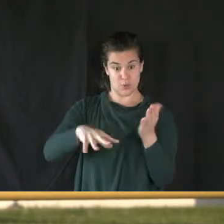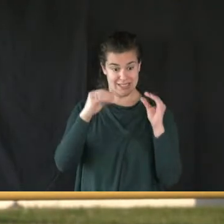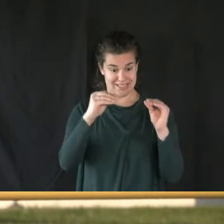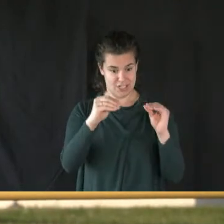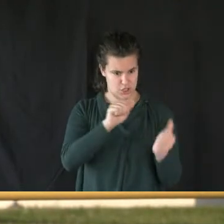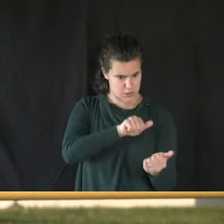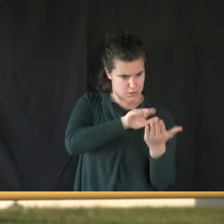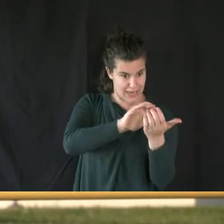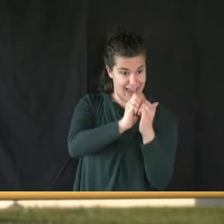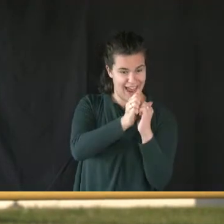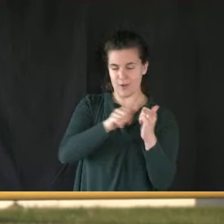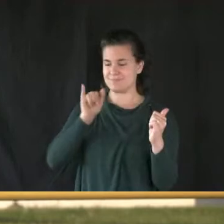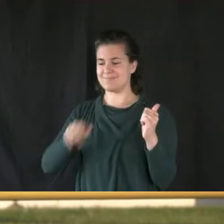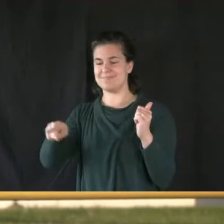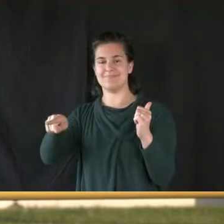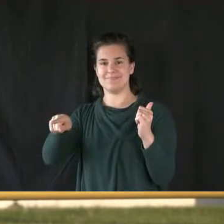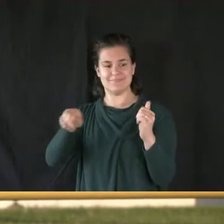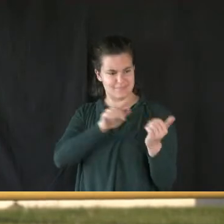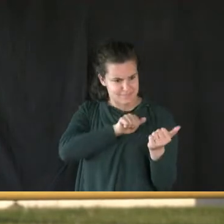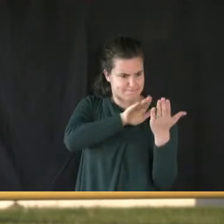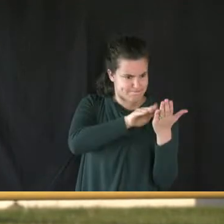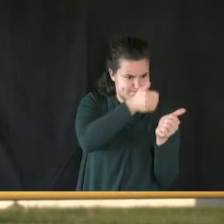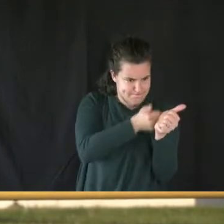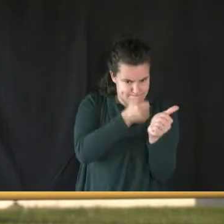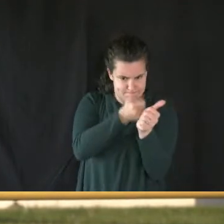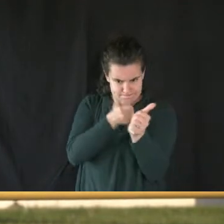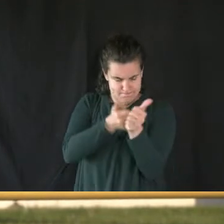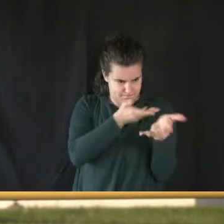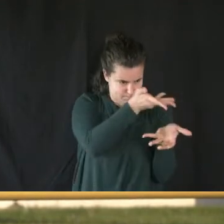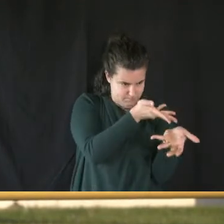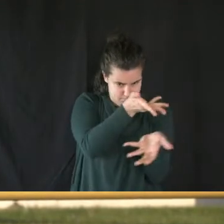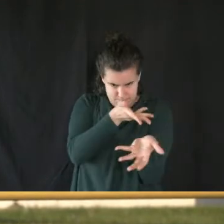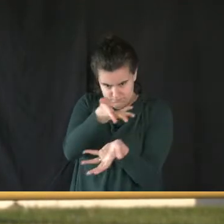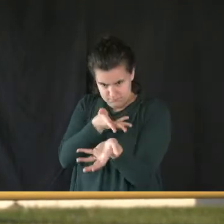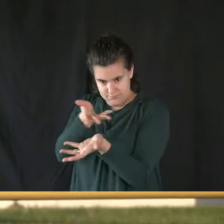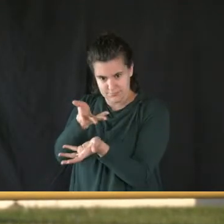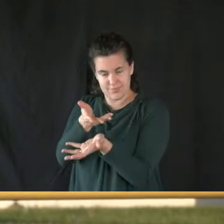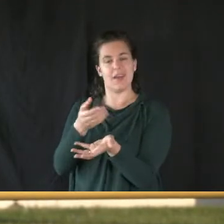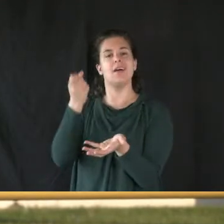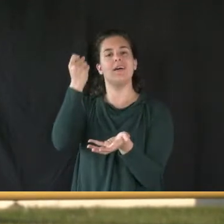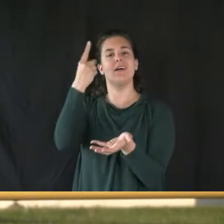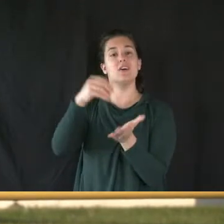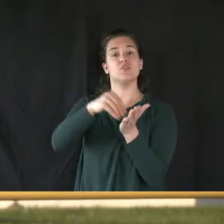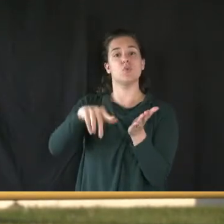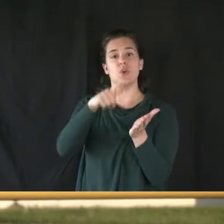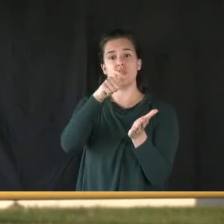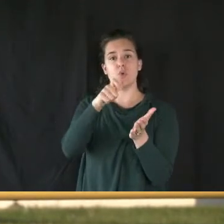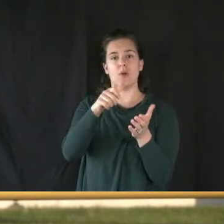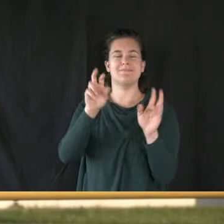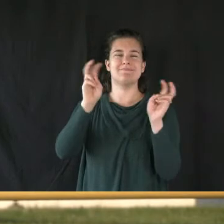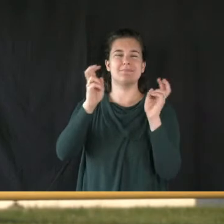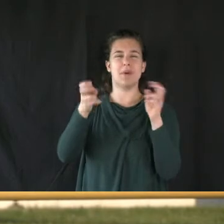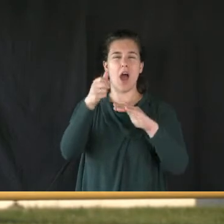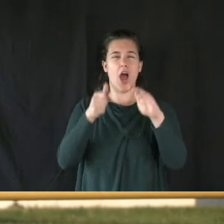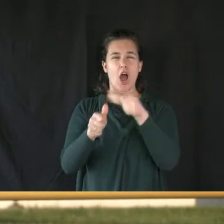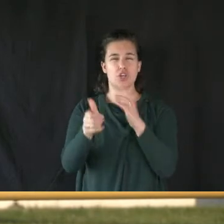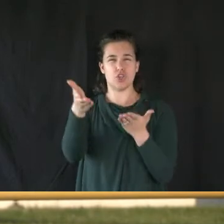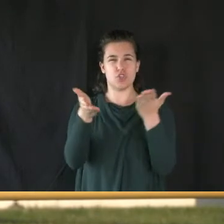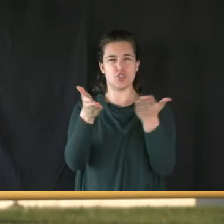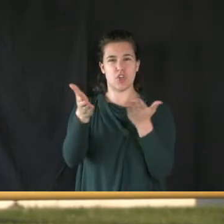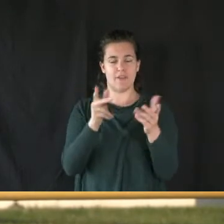be remembered for his commitment to the underserved, the first-generation